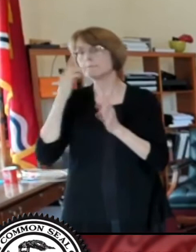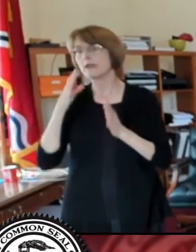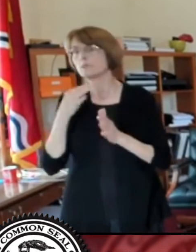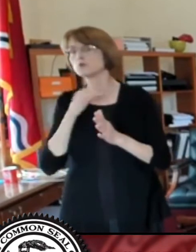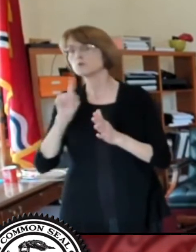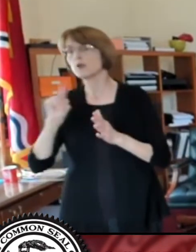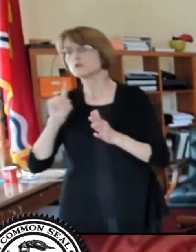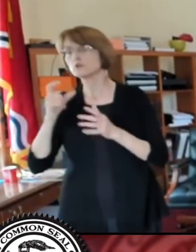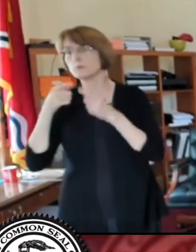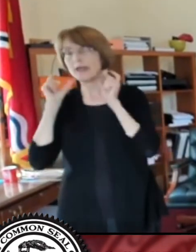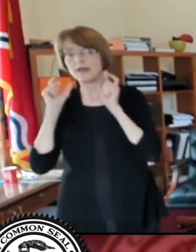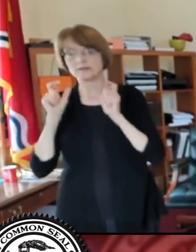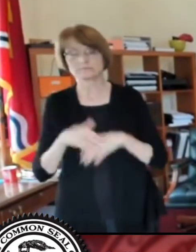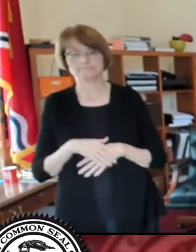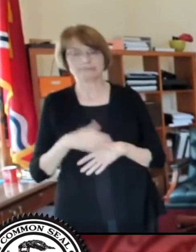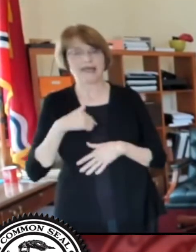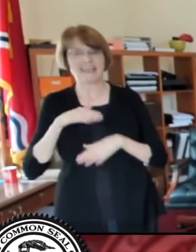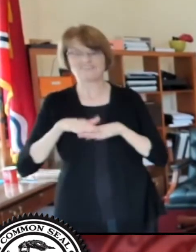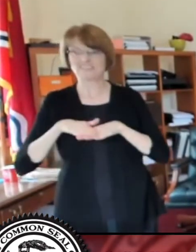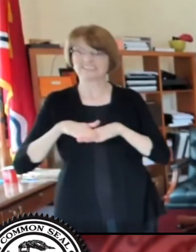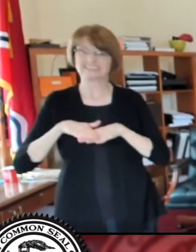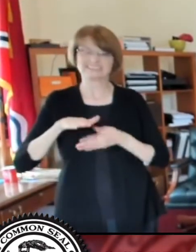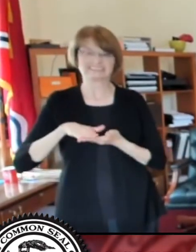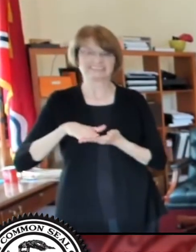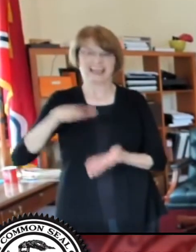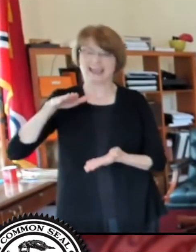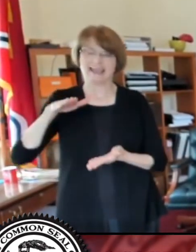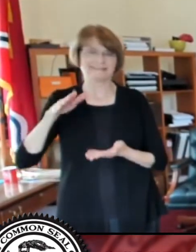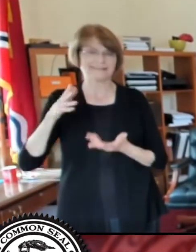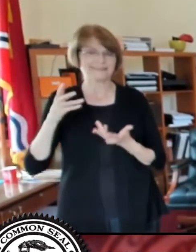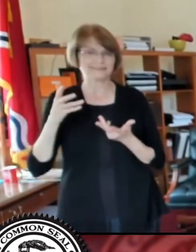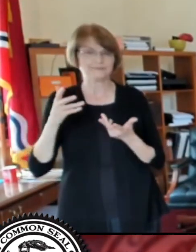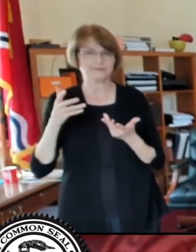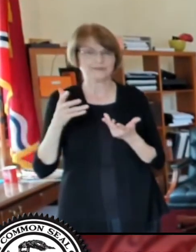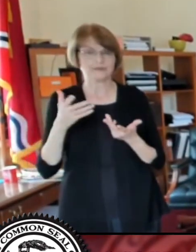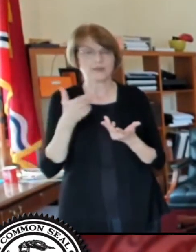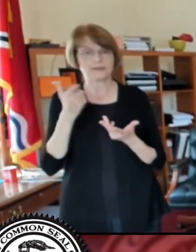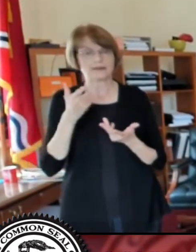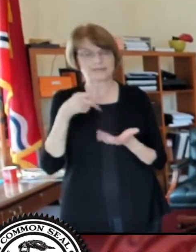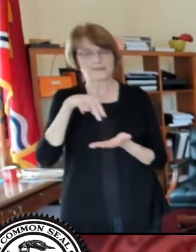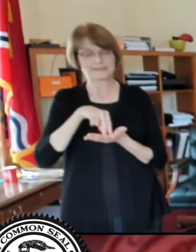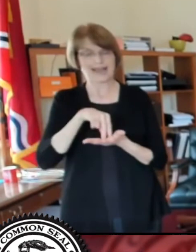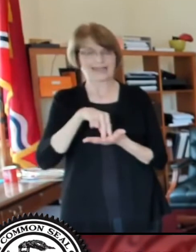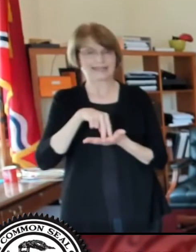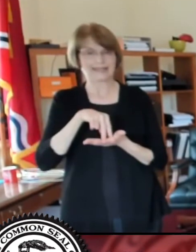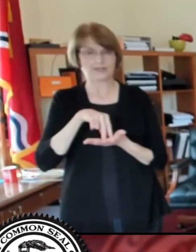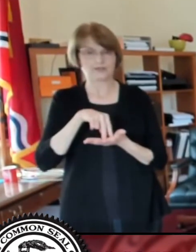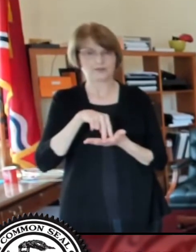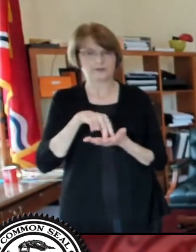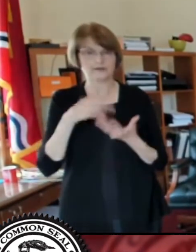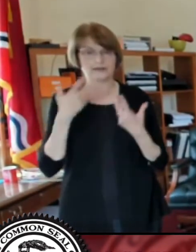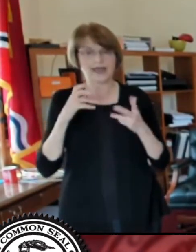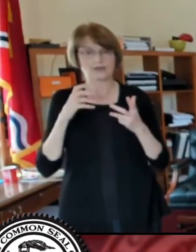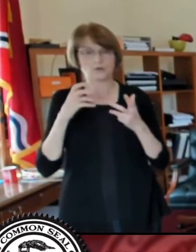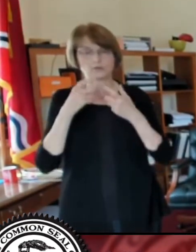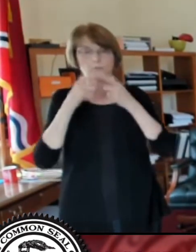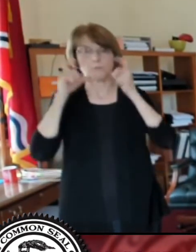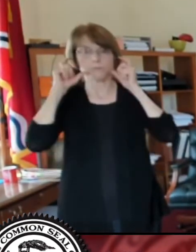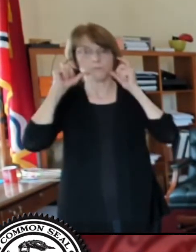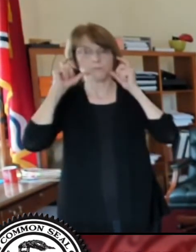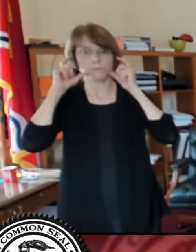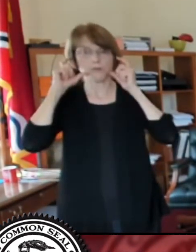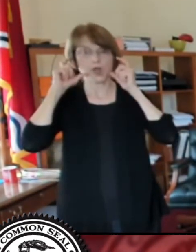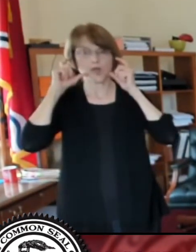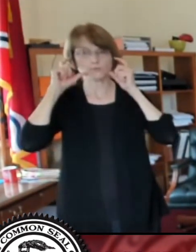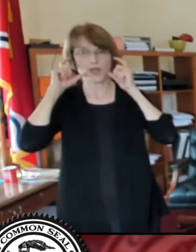this minute, I got a whole stack of them here. So because I'm standing here and I don't want to talk to you through a